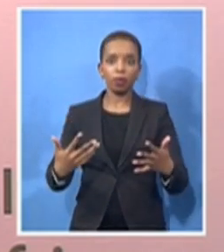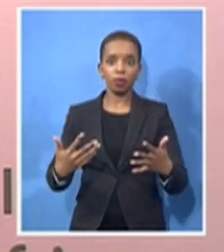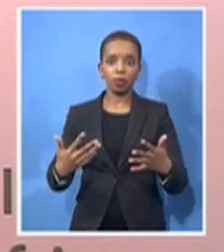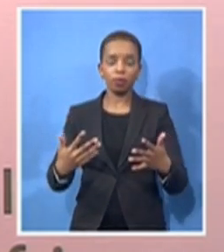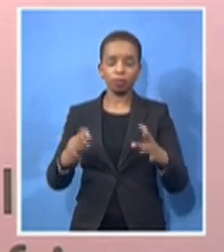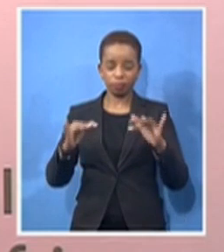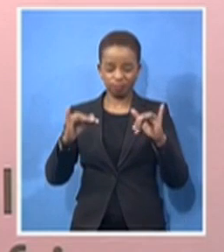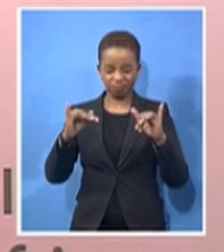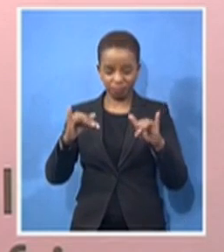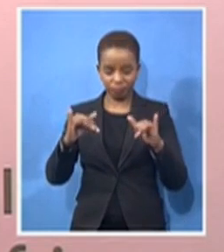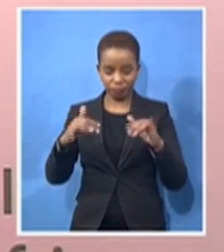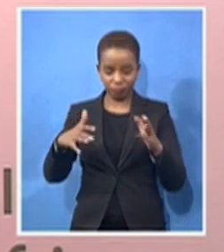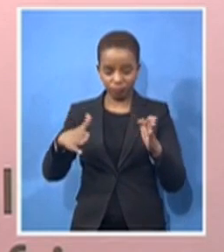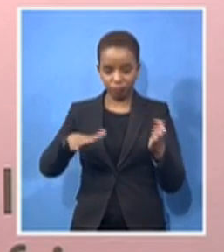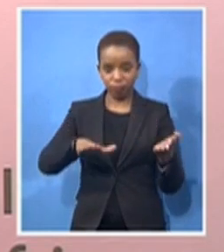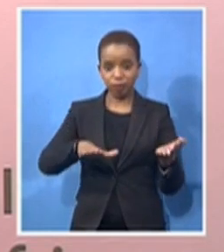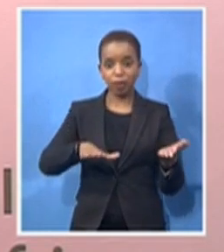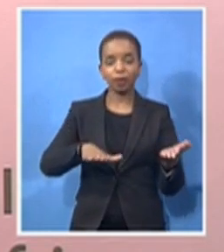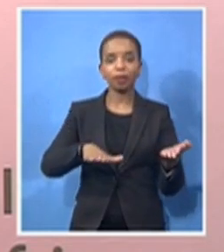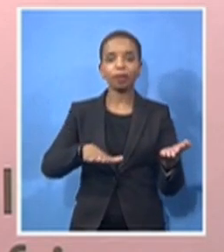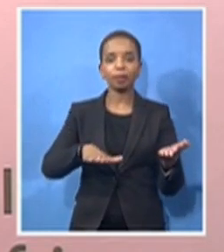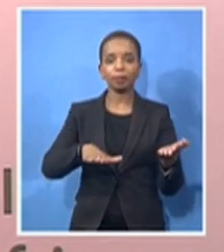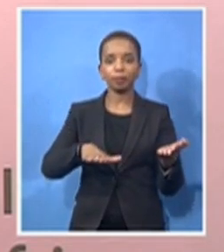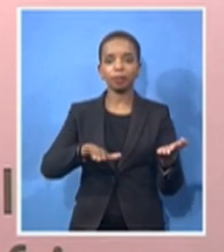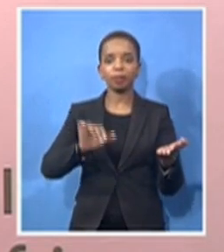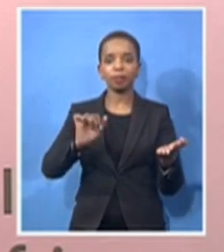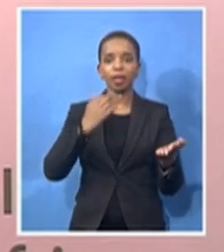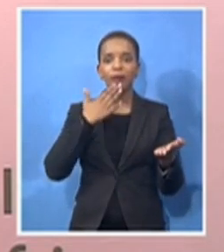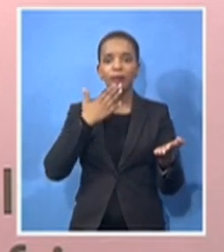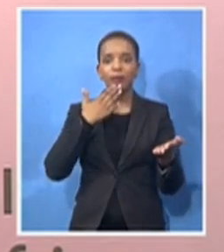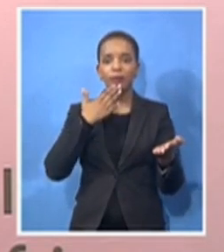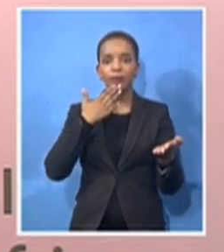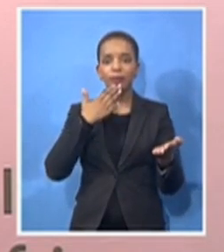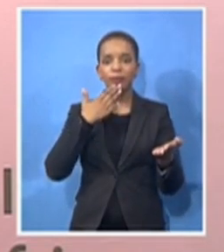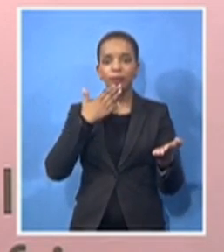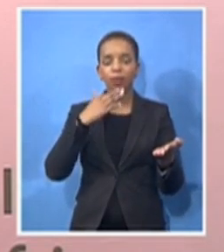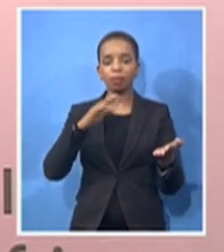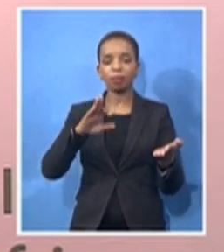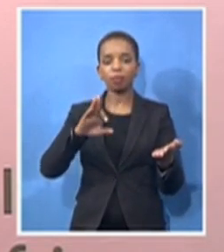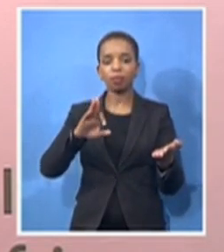Mr. Floyd in the United States of America.